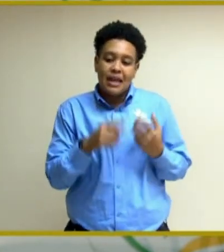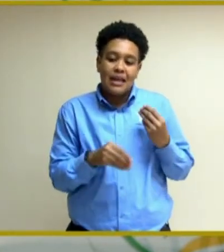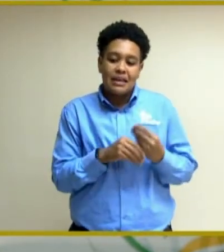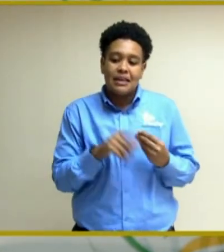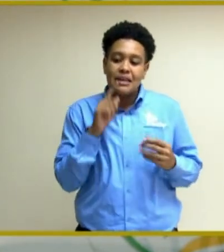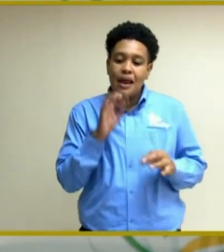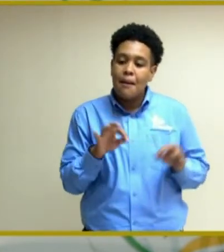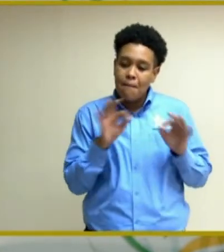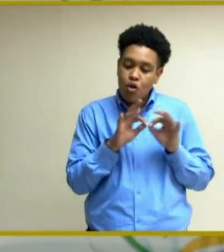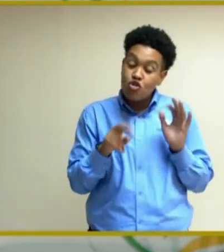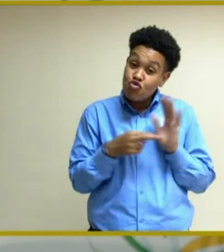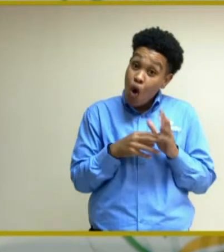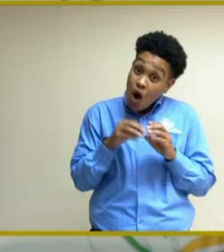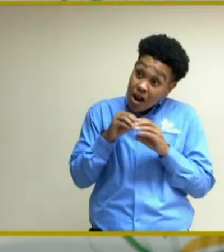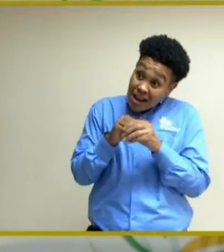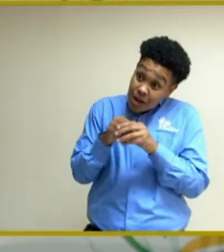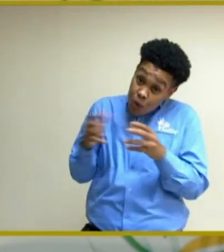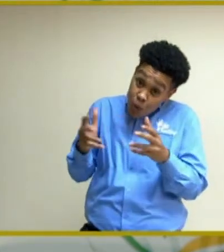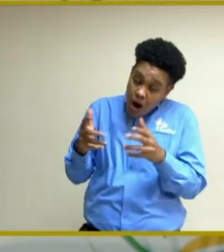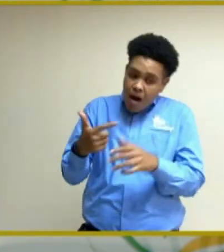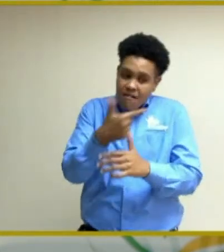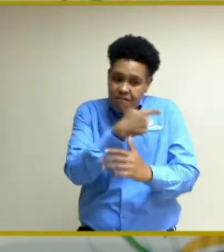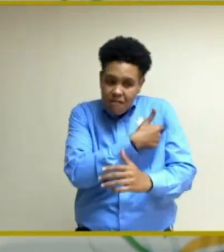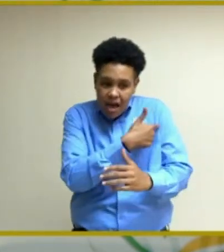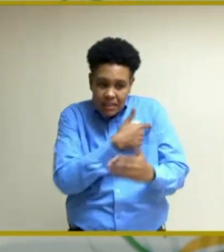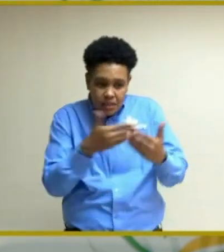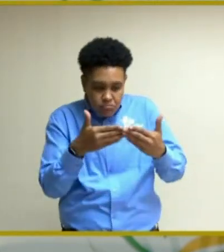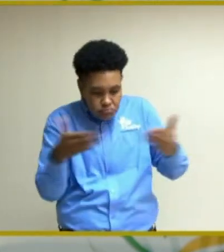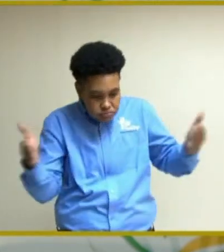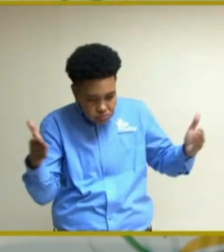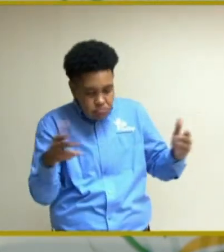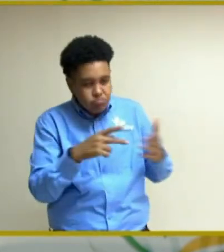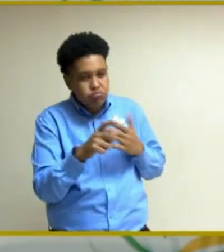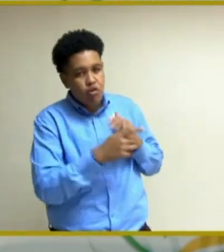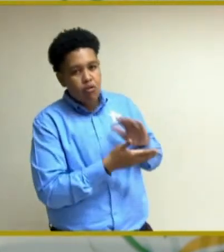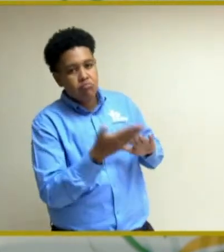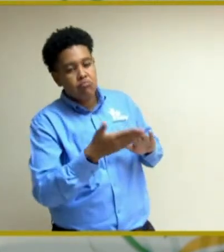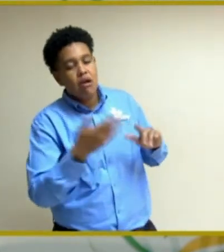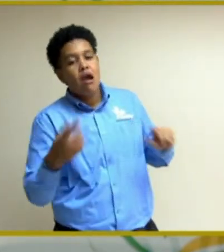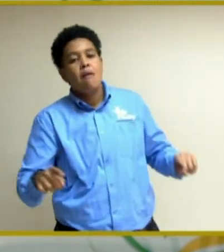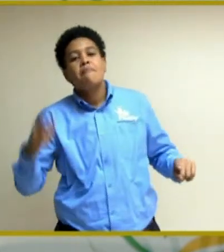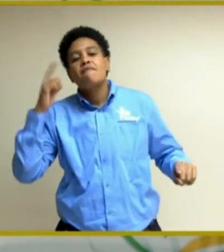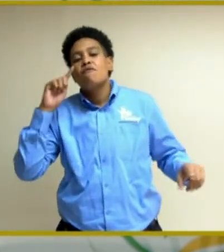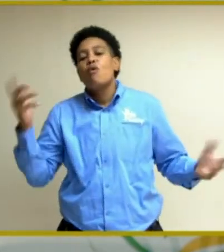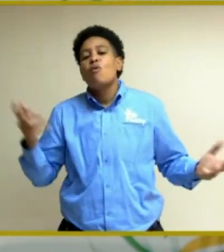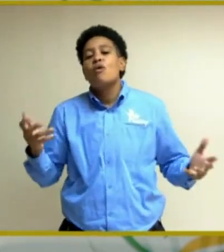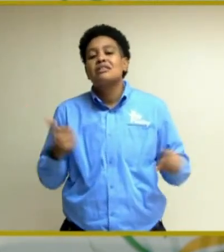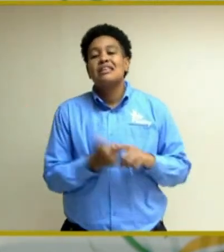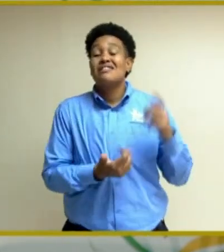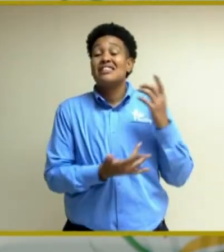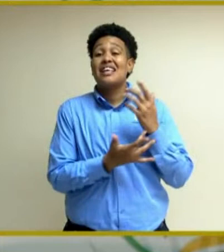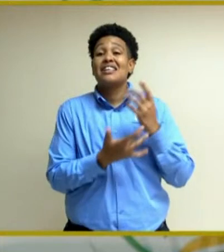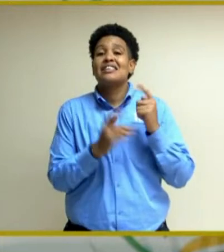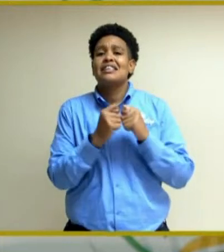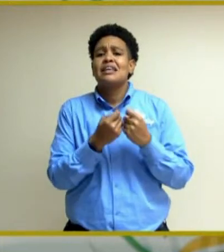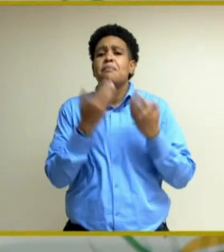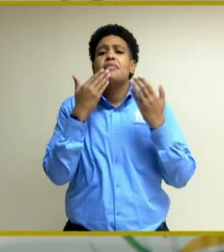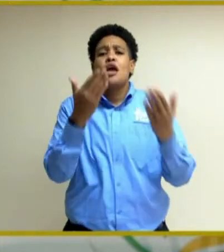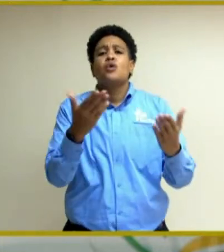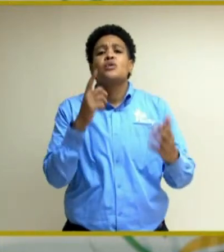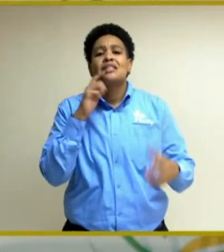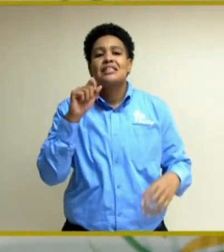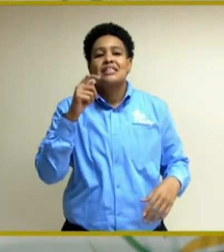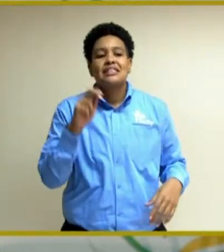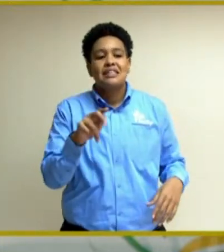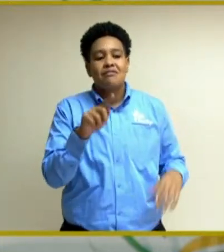an important role in the vaccine rollout program. For the technical team, thank you very much. Stephen, of